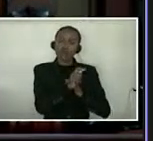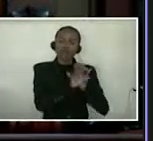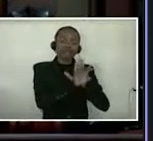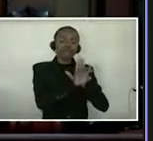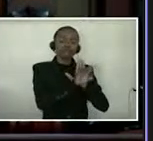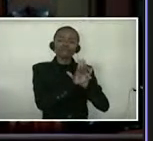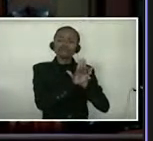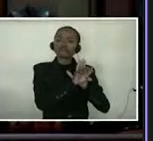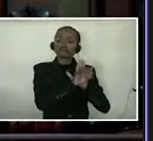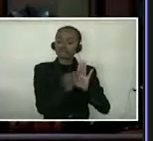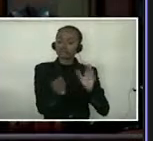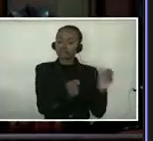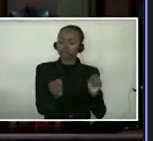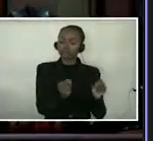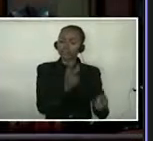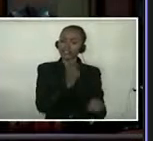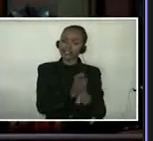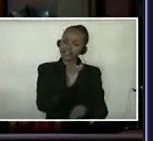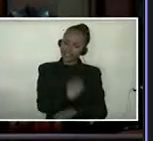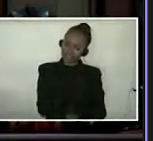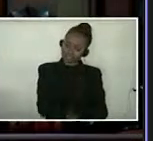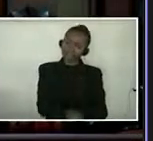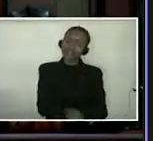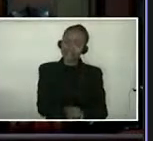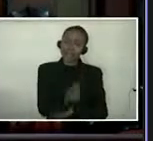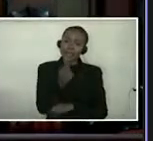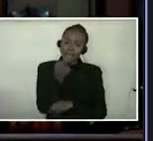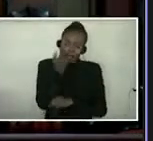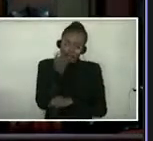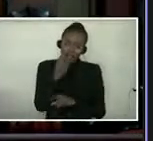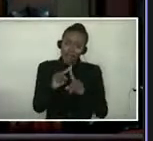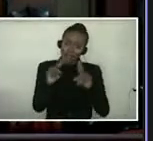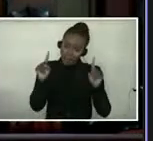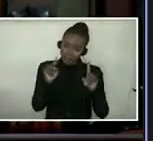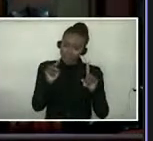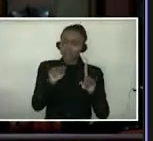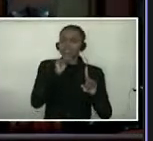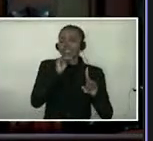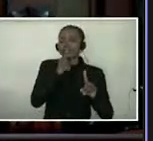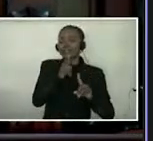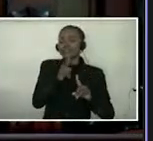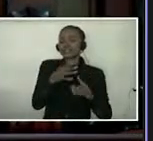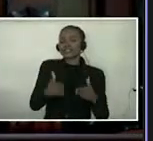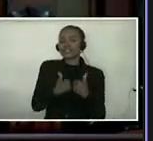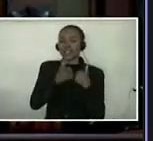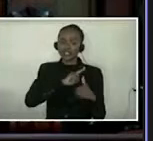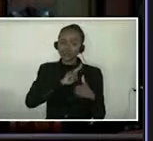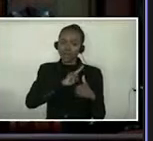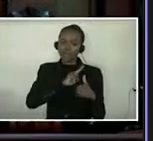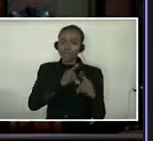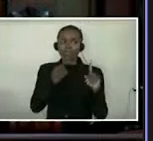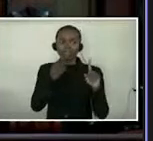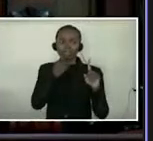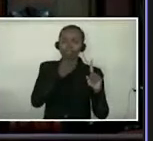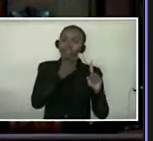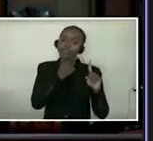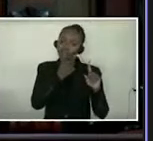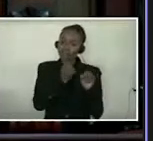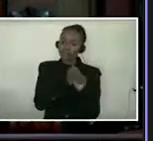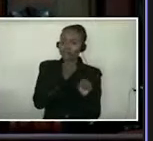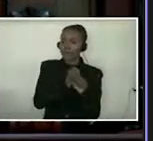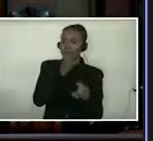department to be nearer to its mandate i will be specific and mention the chief directors in libraries as my